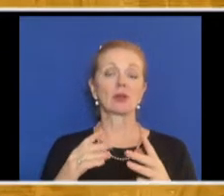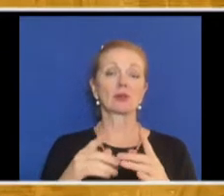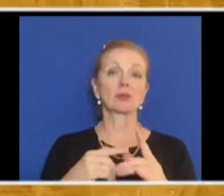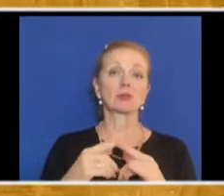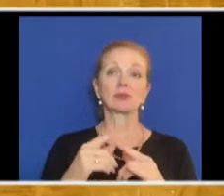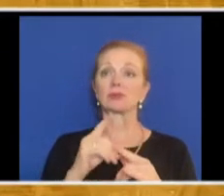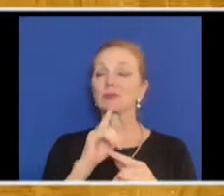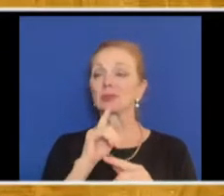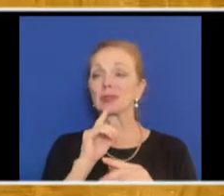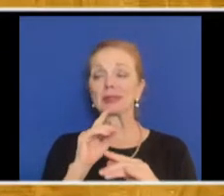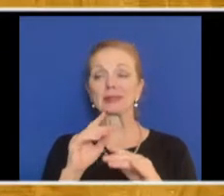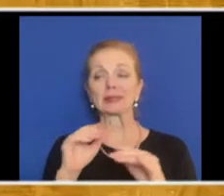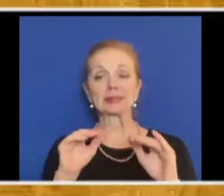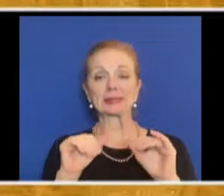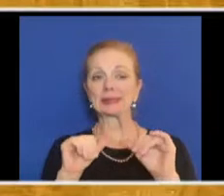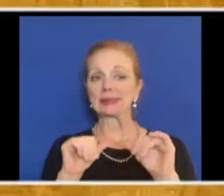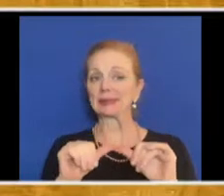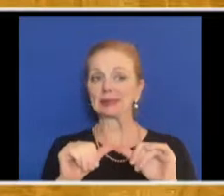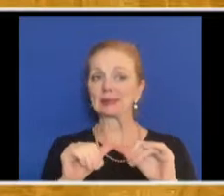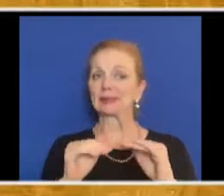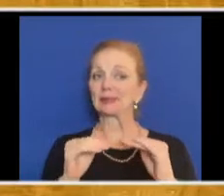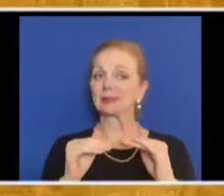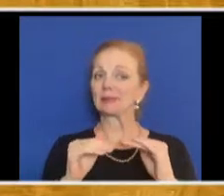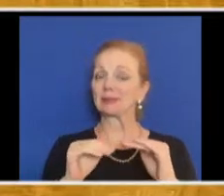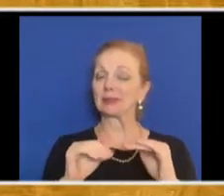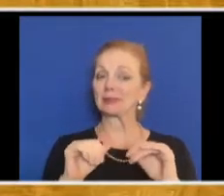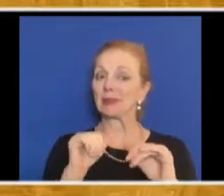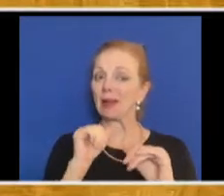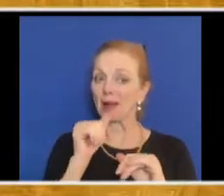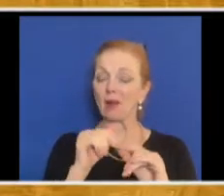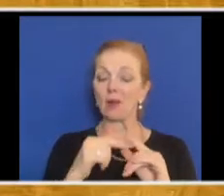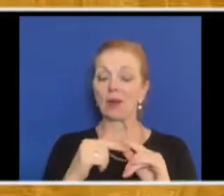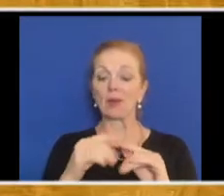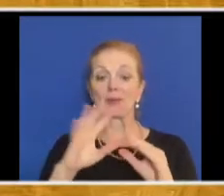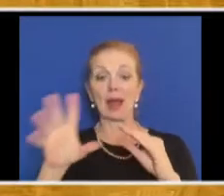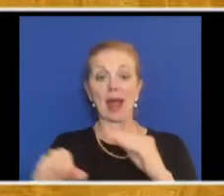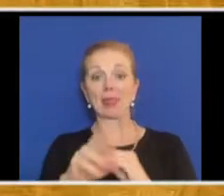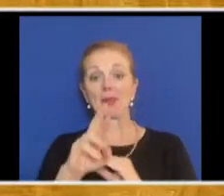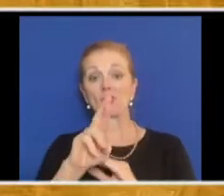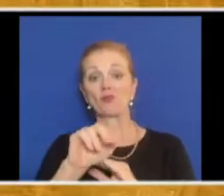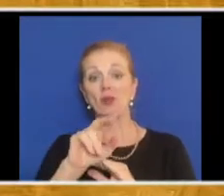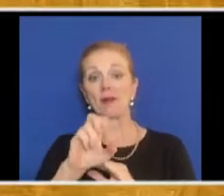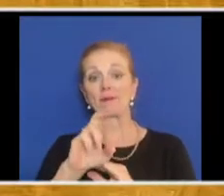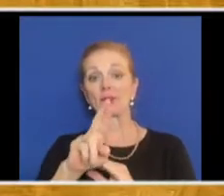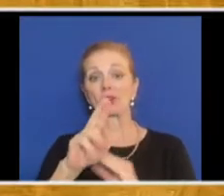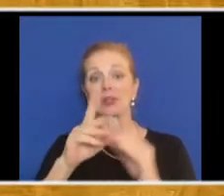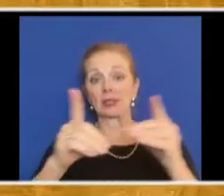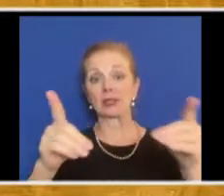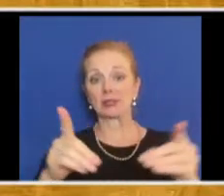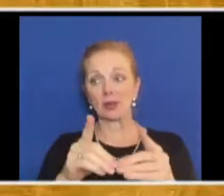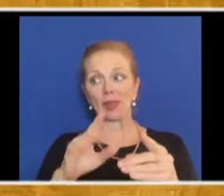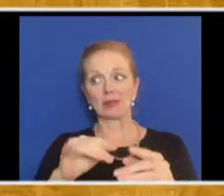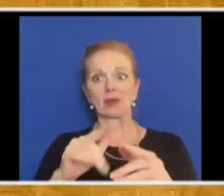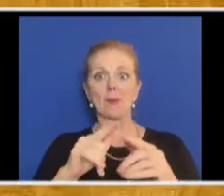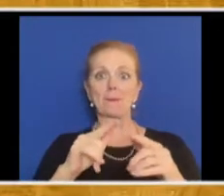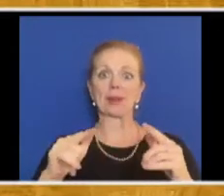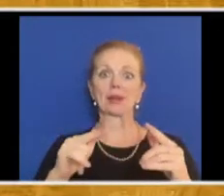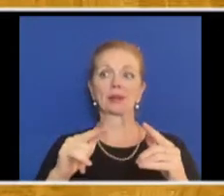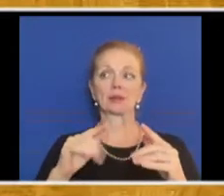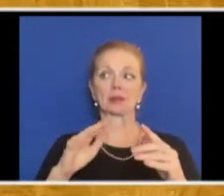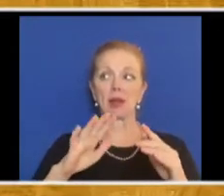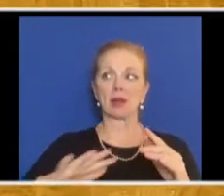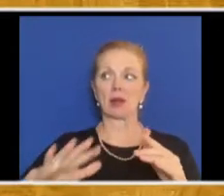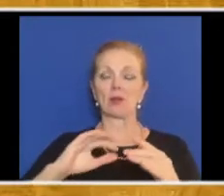inconsistencies I do think it's important what we've done here is we've laid in the River District which was a massive development approved several years ago